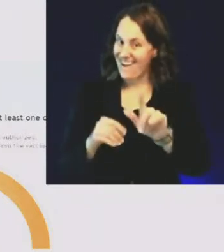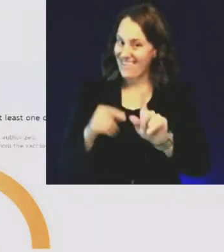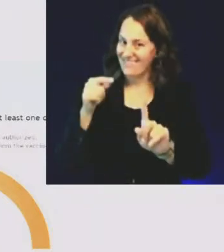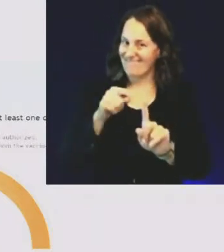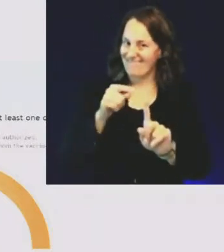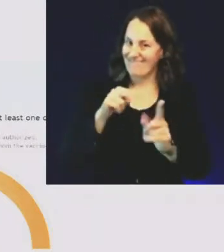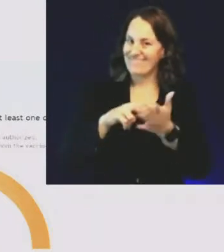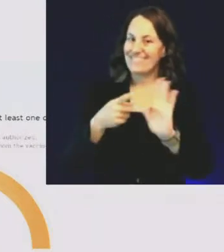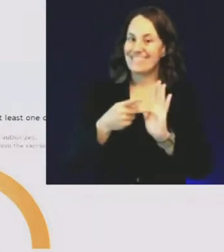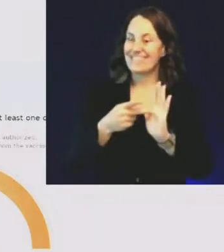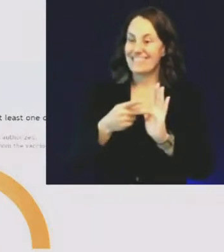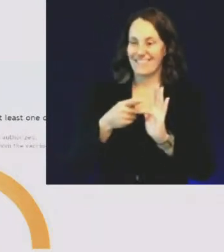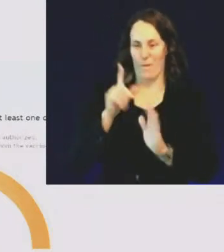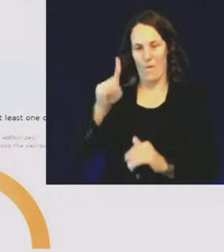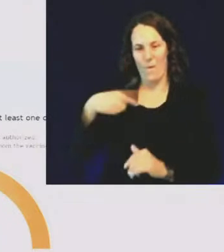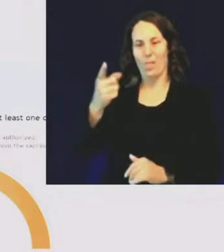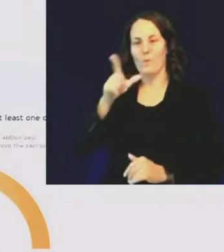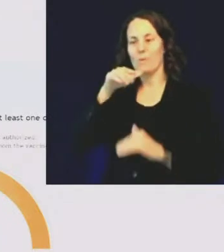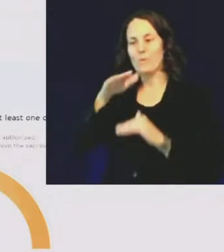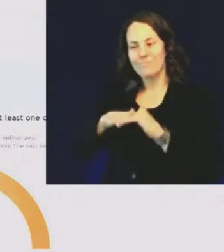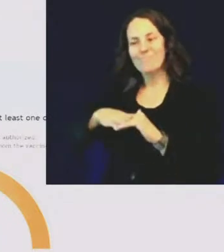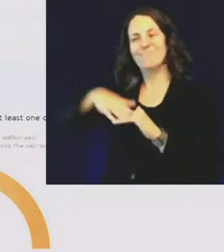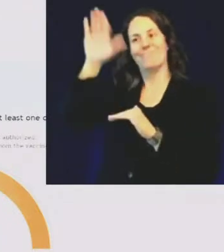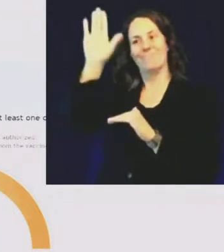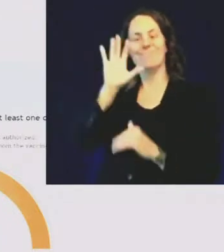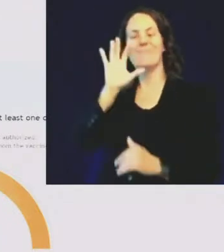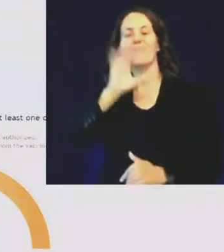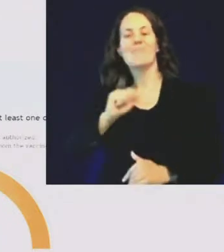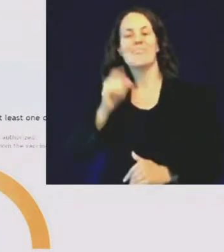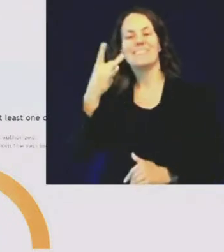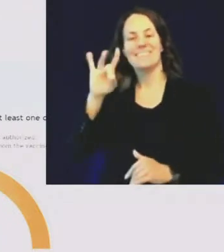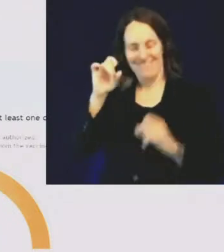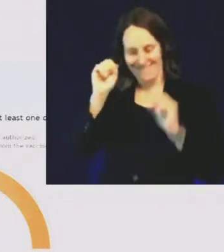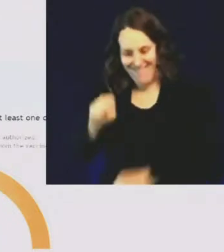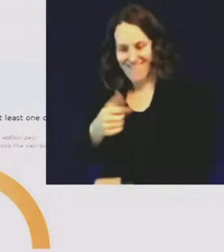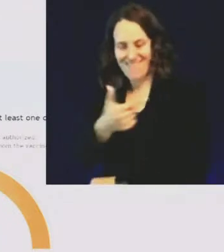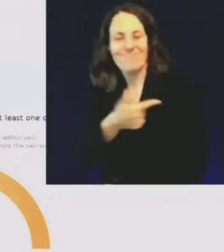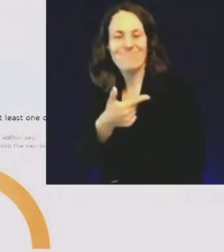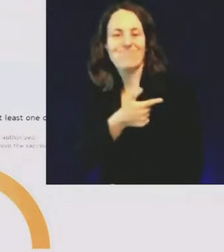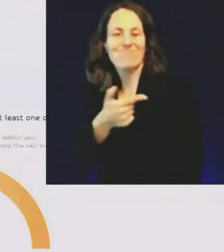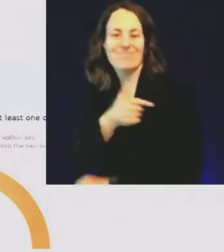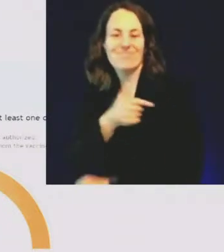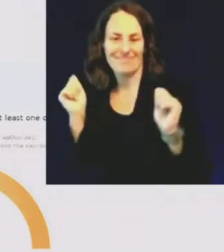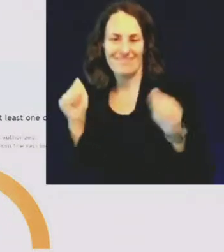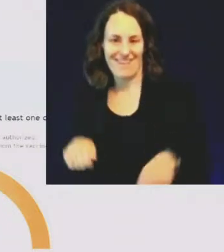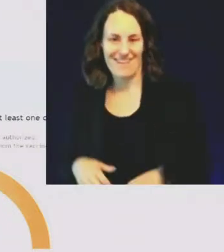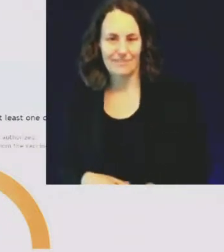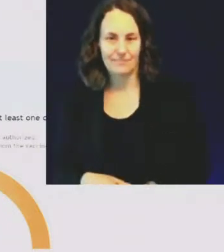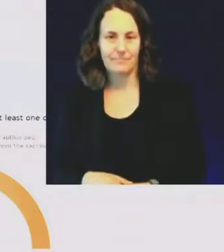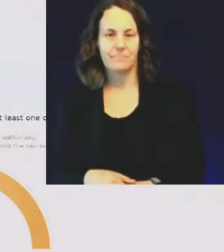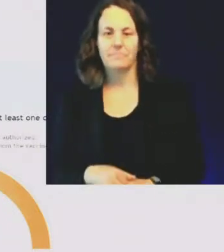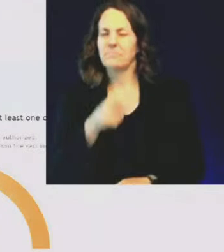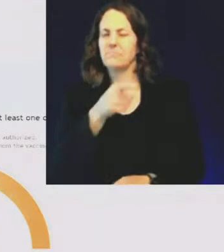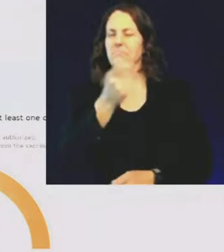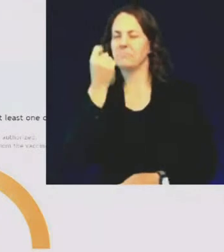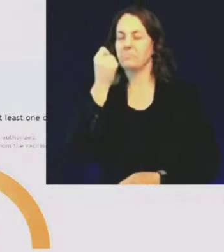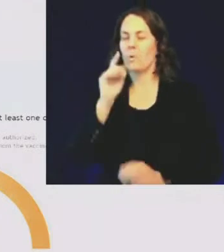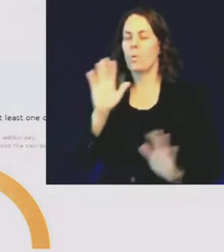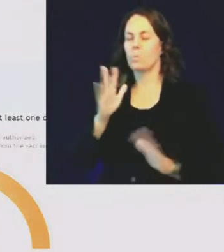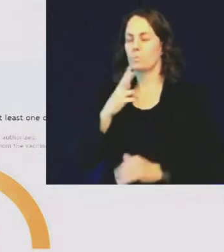of the population, as I said, the children who can't receive vaccine are taken out of this equation